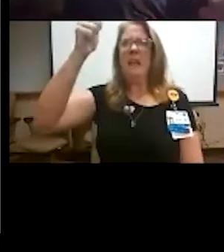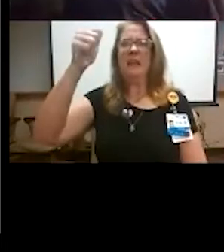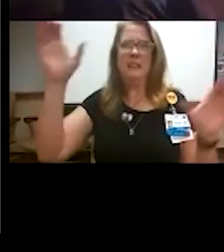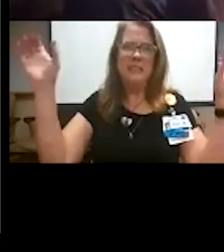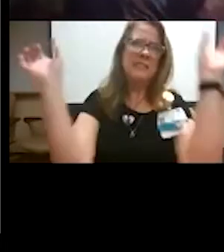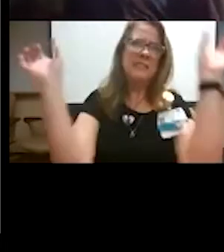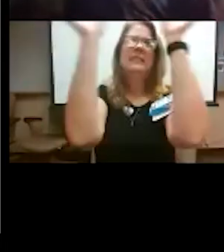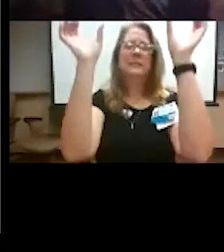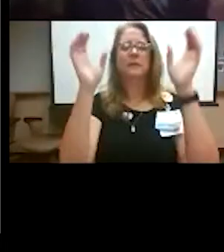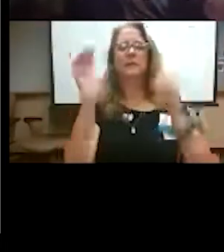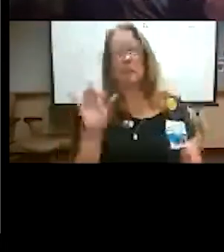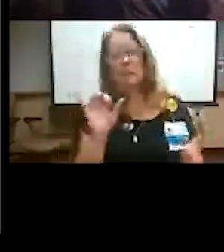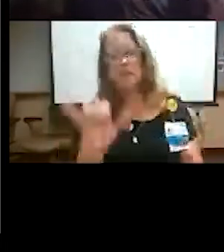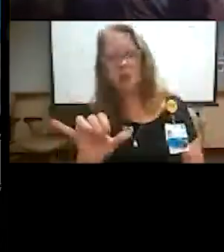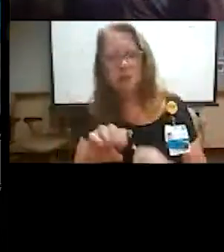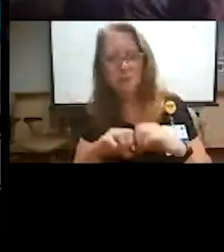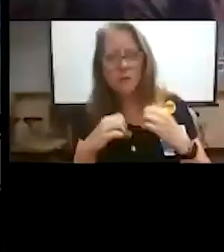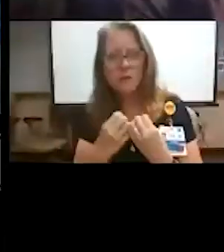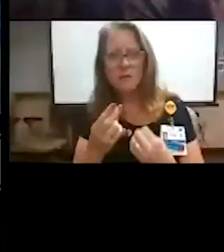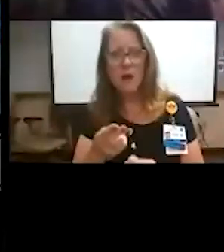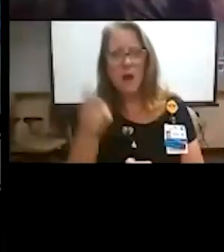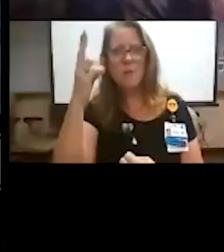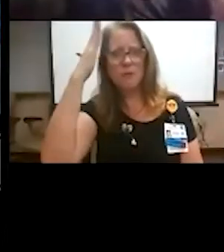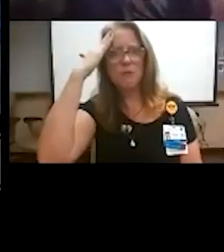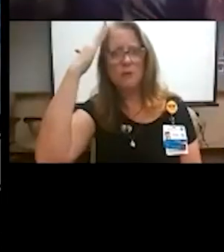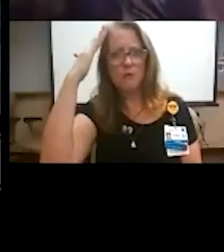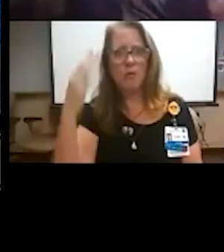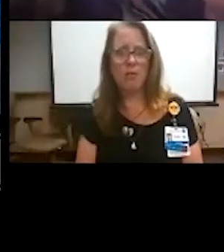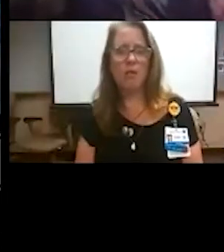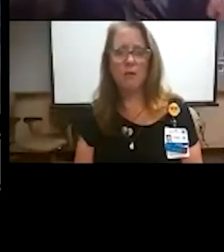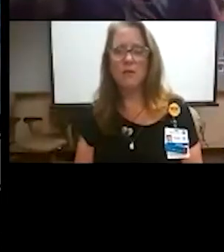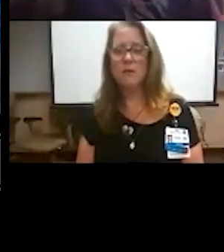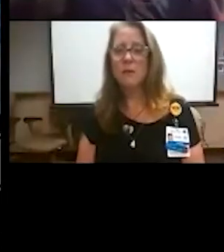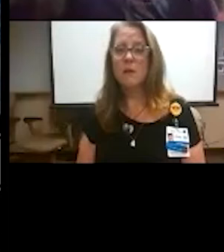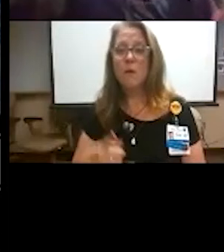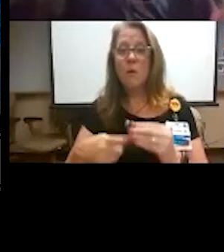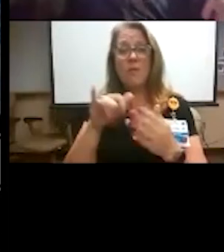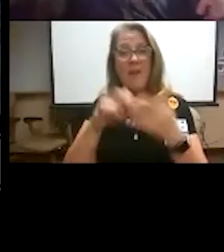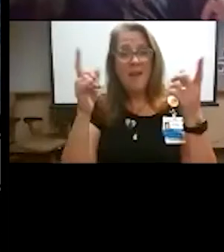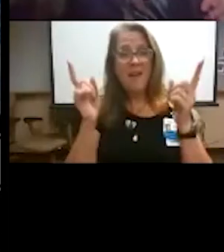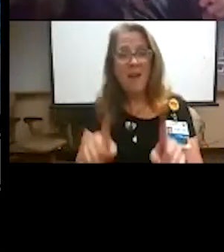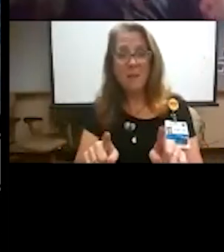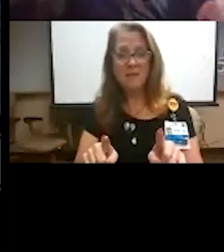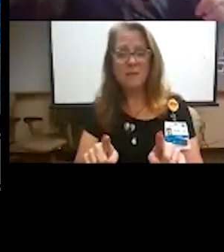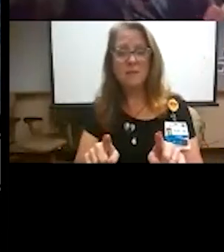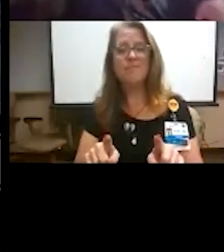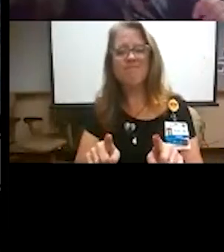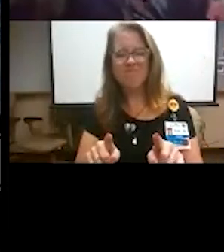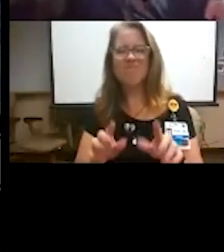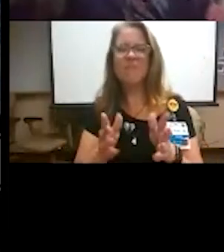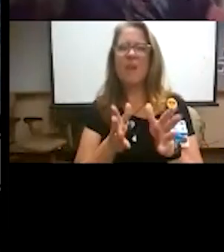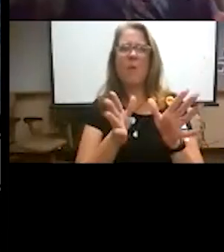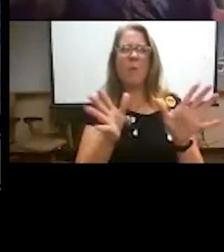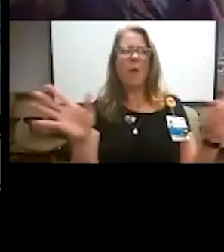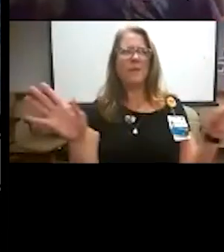is. That's organizational hyperarousal. When that happens, there will be a widespread loss